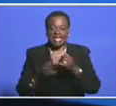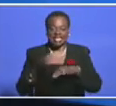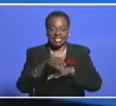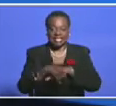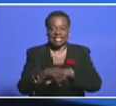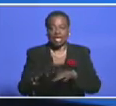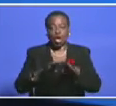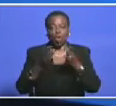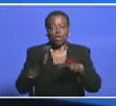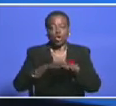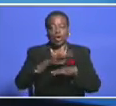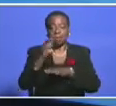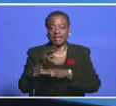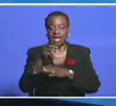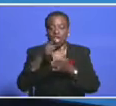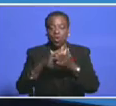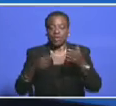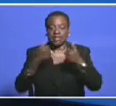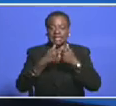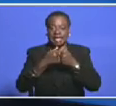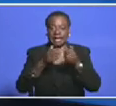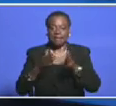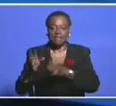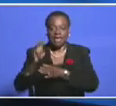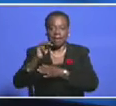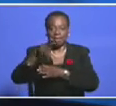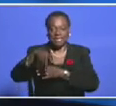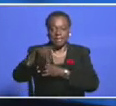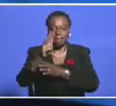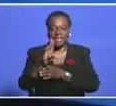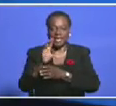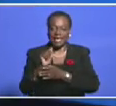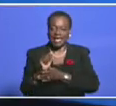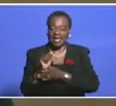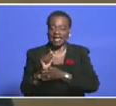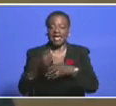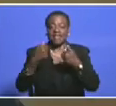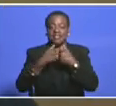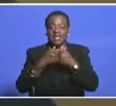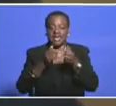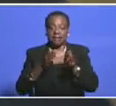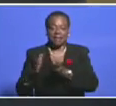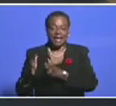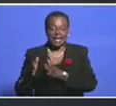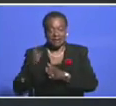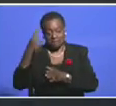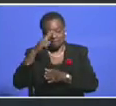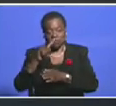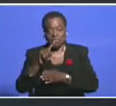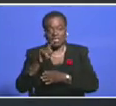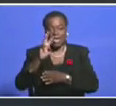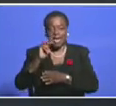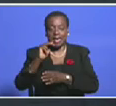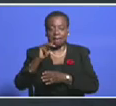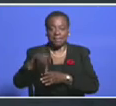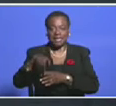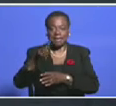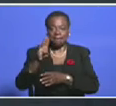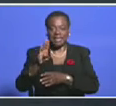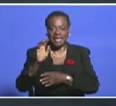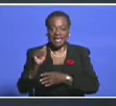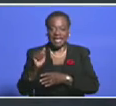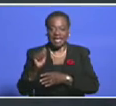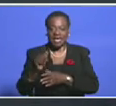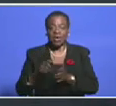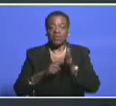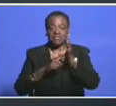on Monday. What's the game plan for the NPBA? Well, game plan for NPBA, you know, we have seen